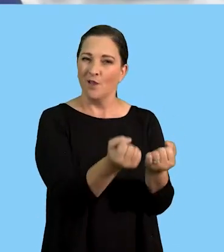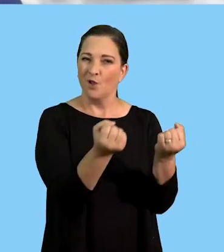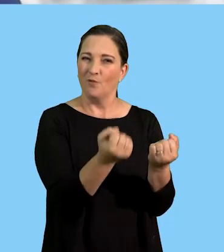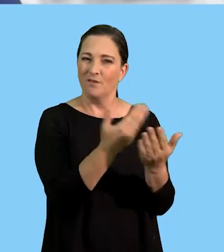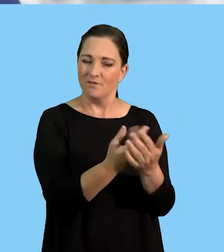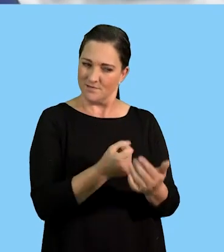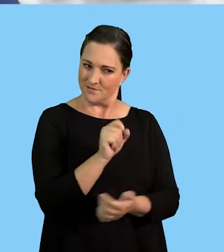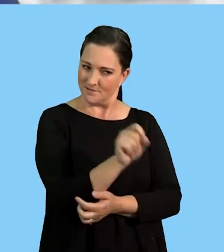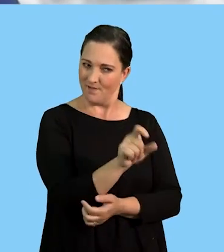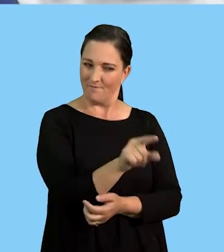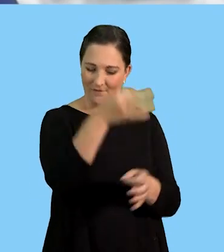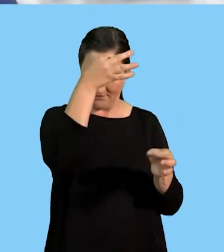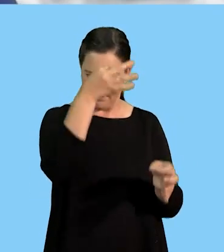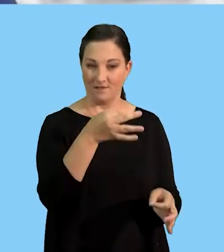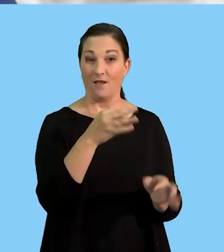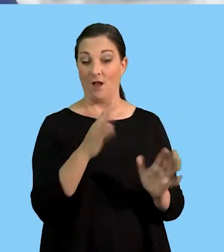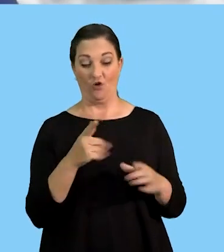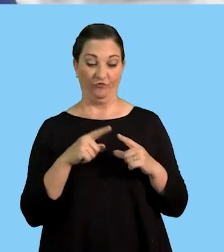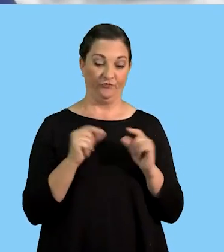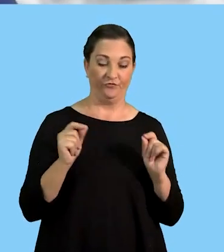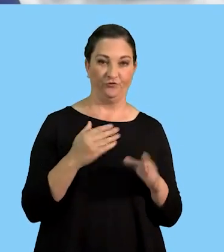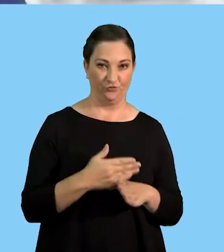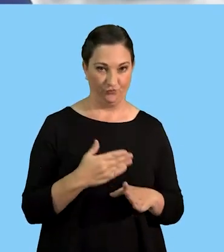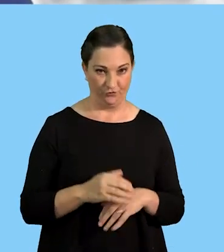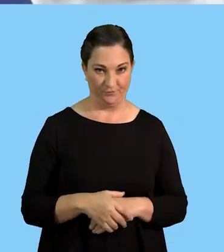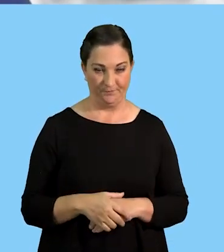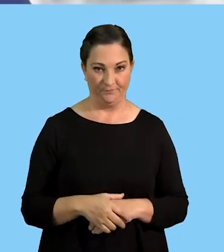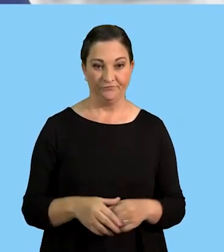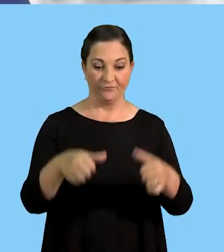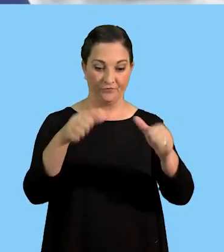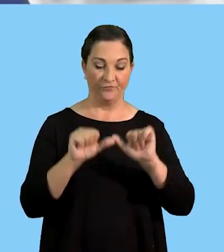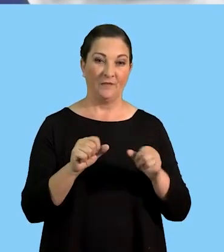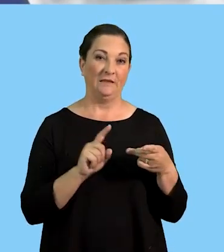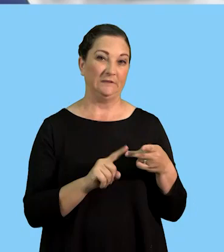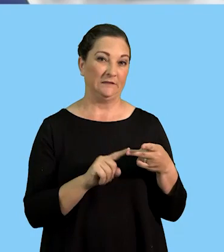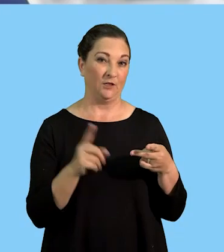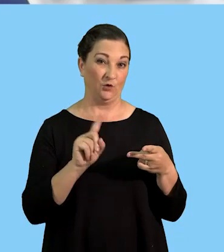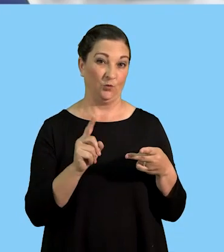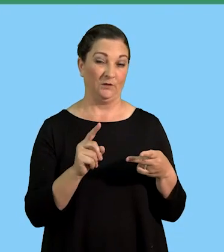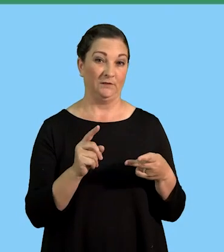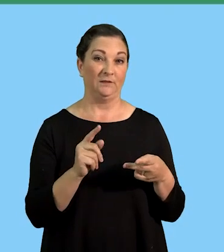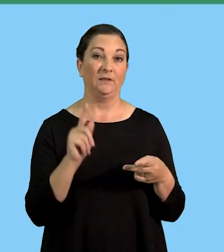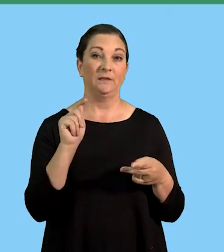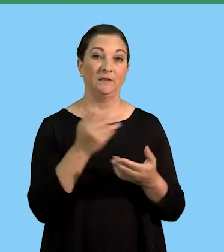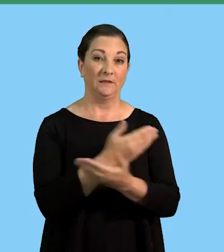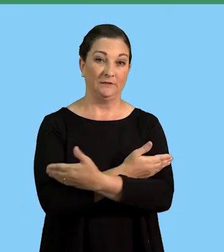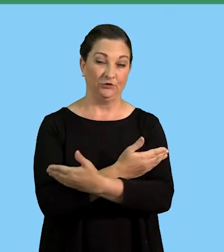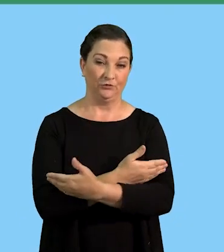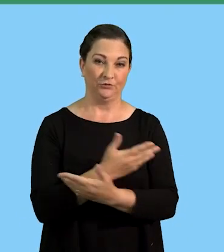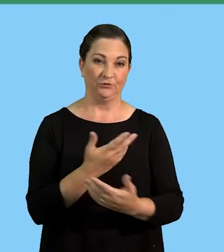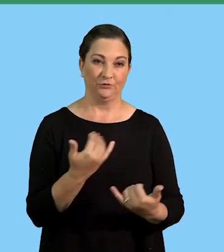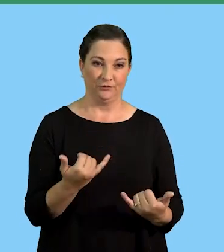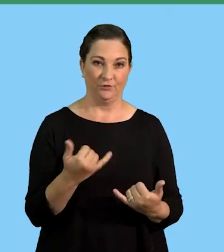own work decisions on how to complete a task. With the second statement now, the t-shirt department allows